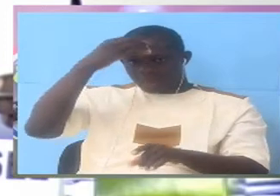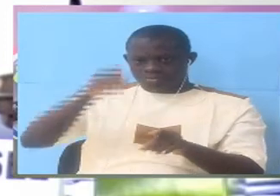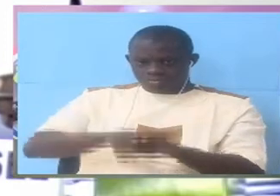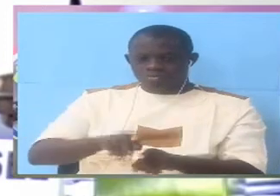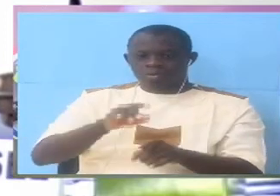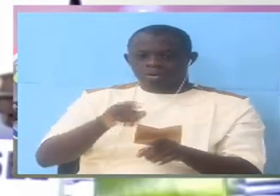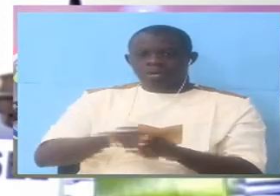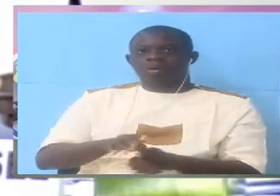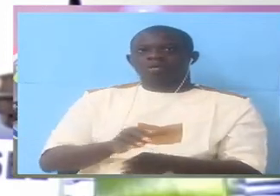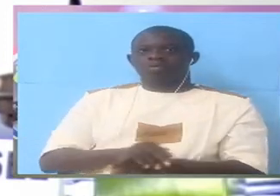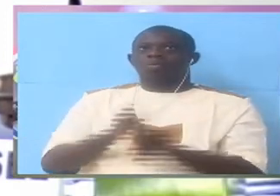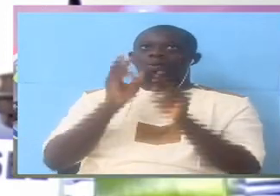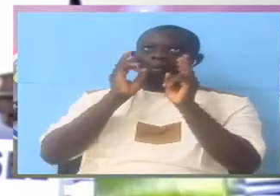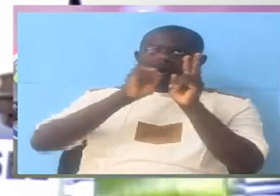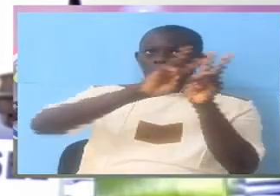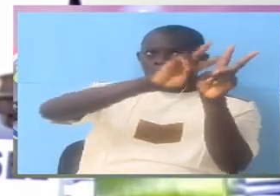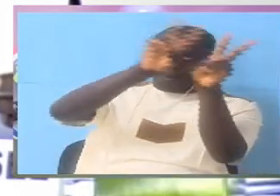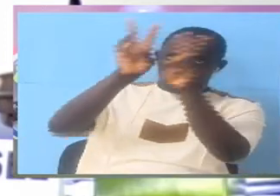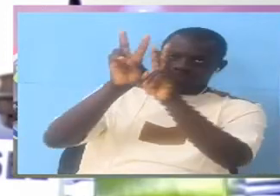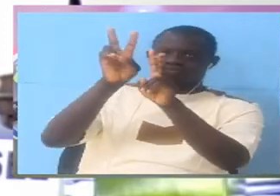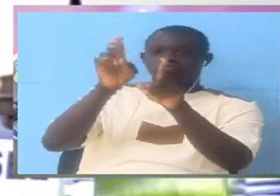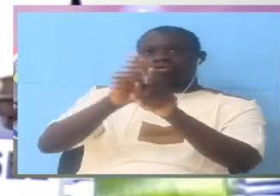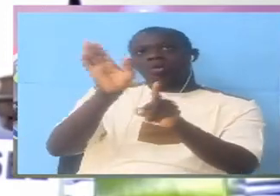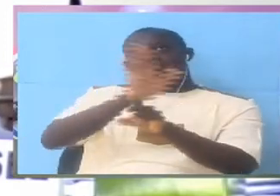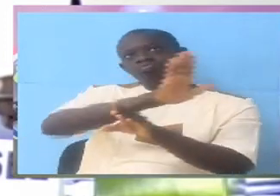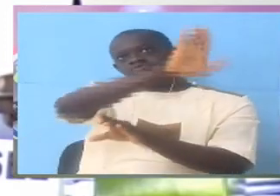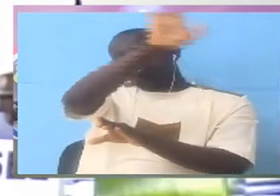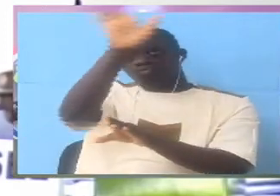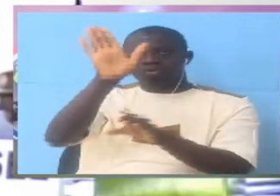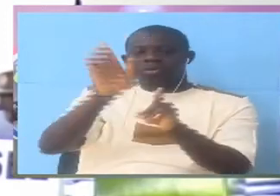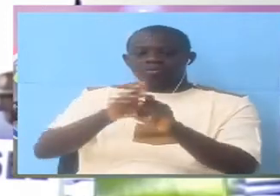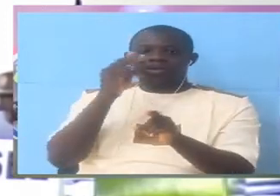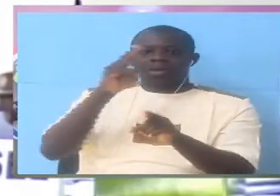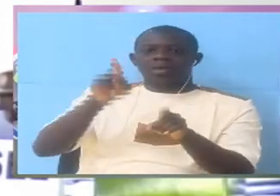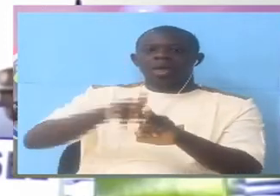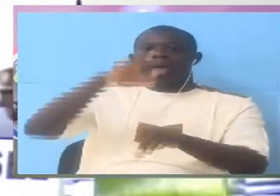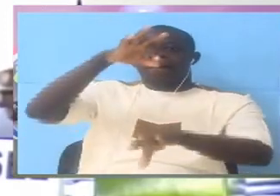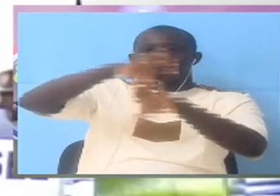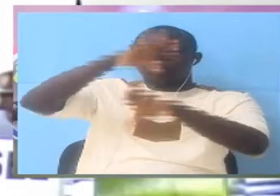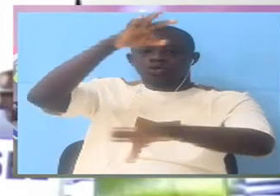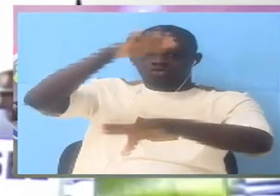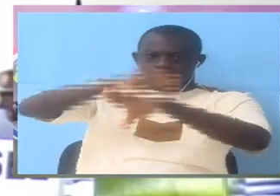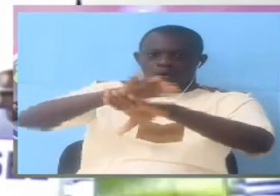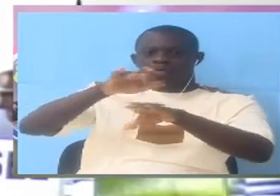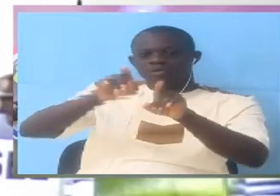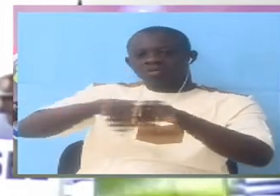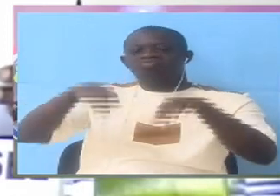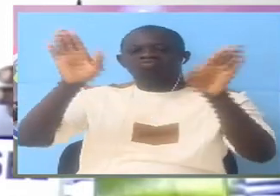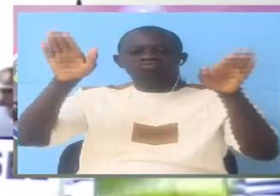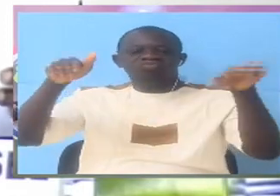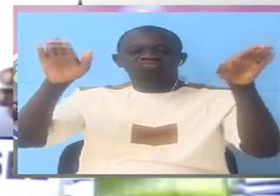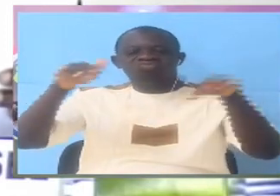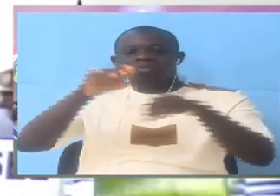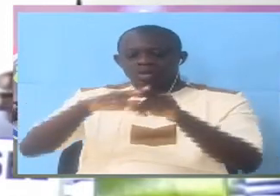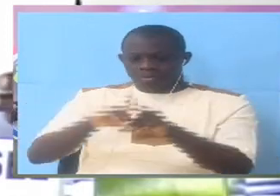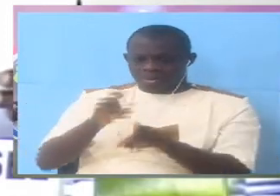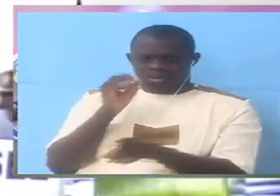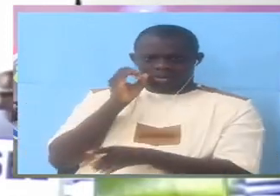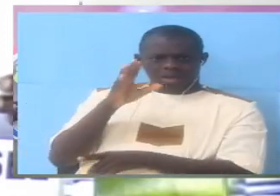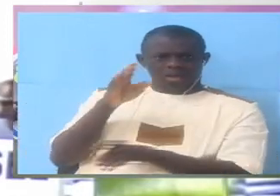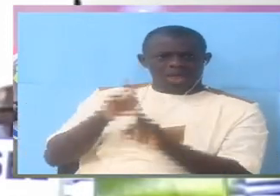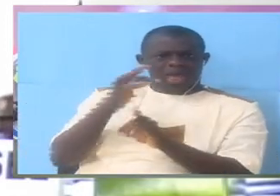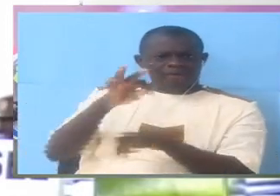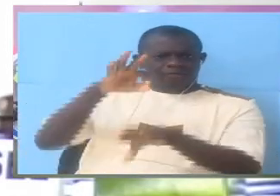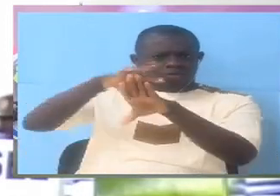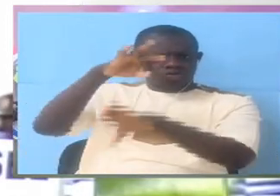above the ceiling and I saw the mosquitoes flying. I said, if mosquitoes are fit to be alive, why